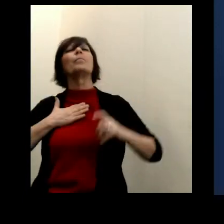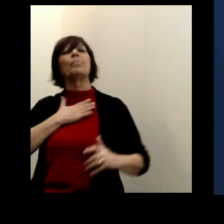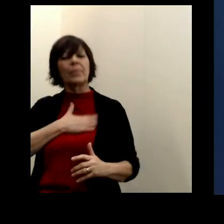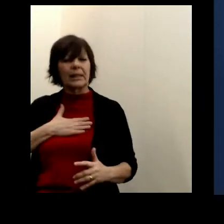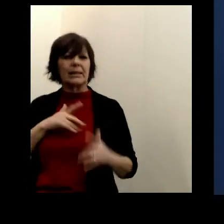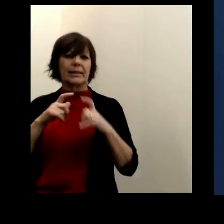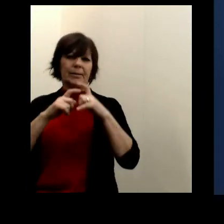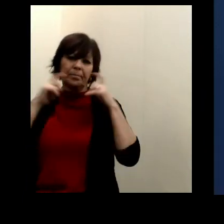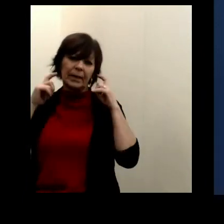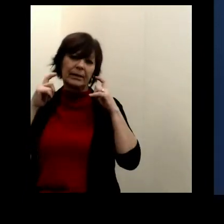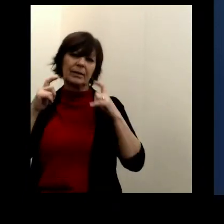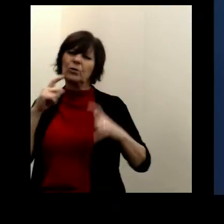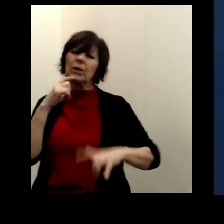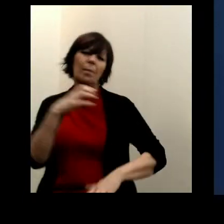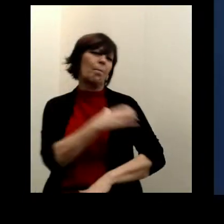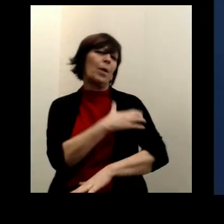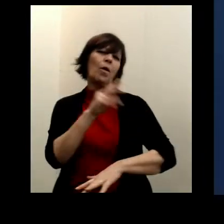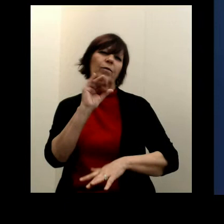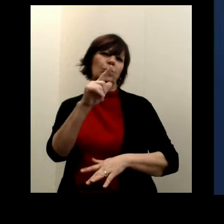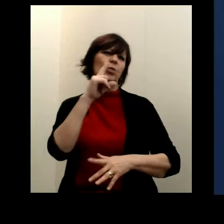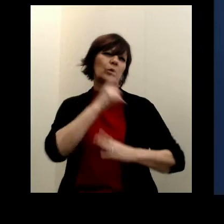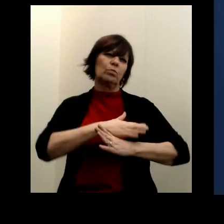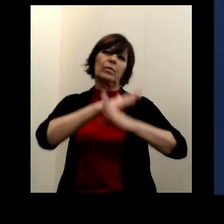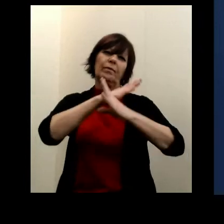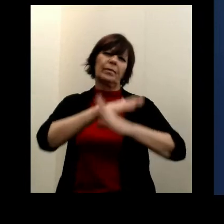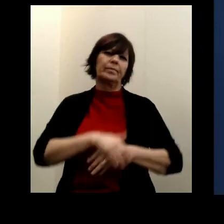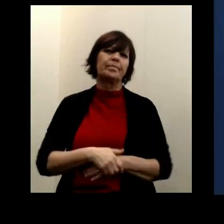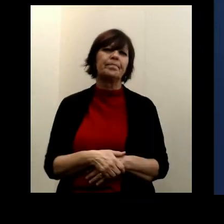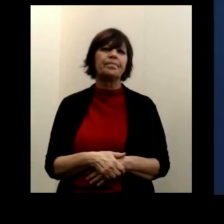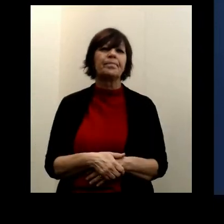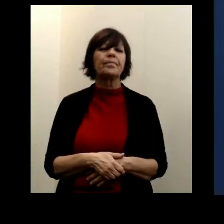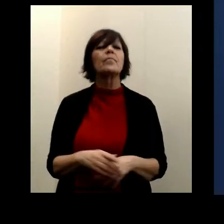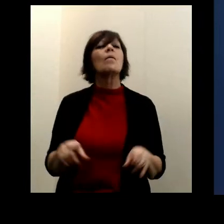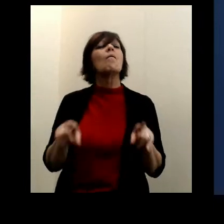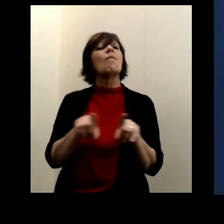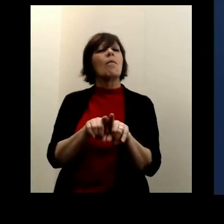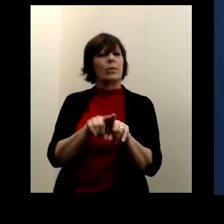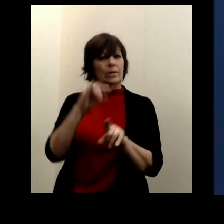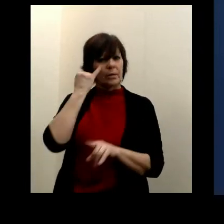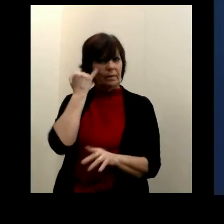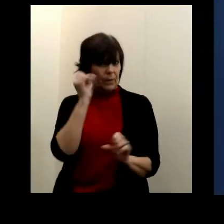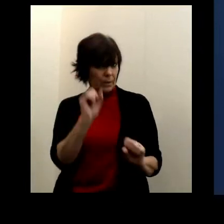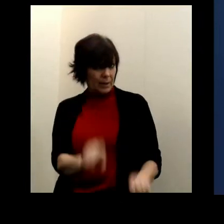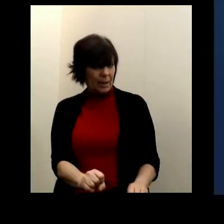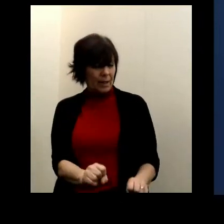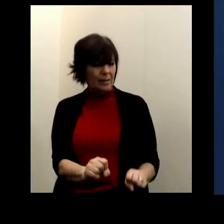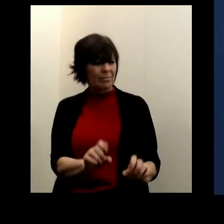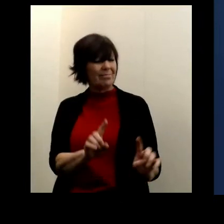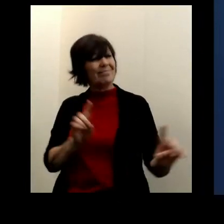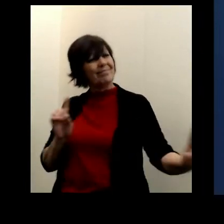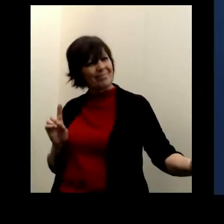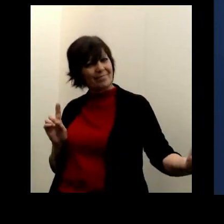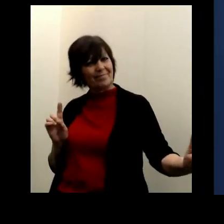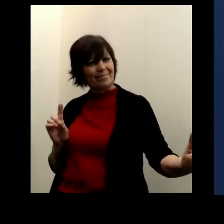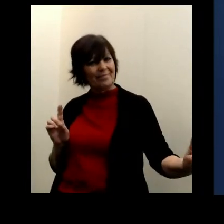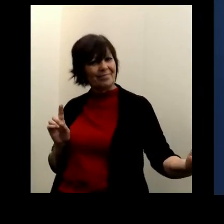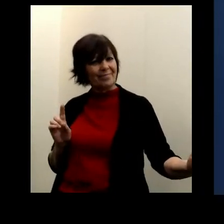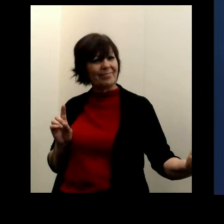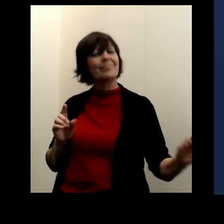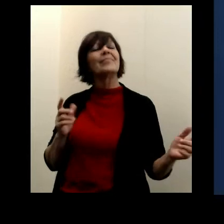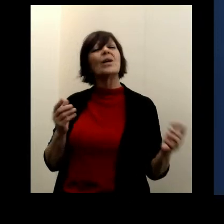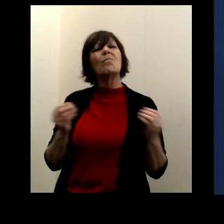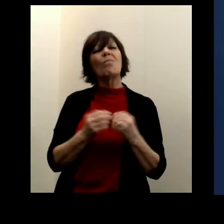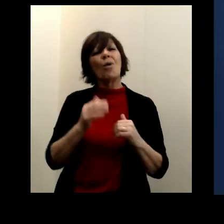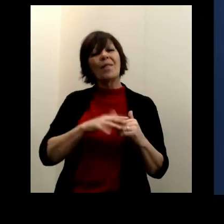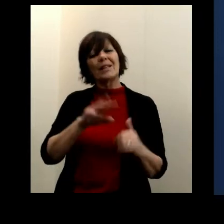a mask. It's a powerful tool for prevention. And also, if you can, keep your distance. Remember, we want to social distance more